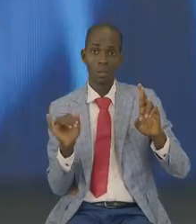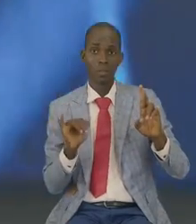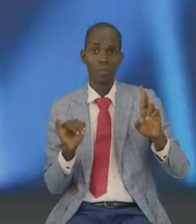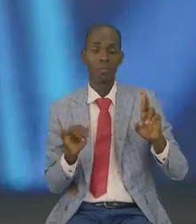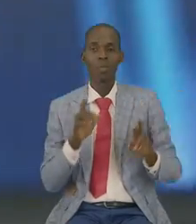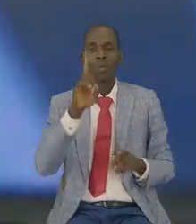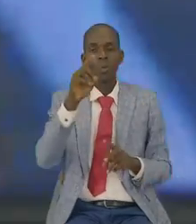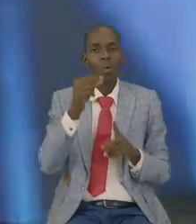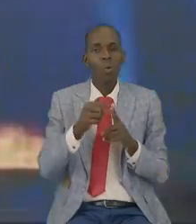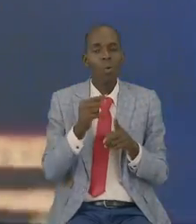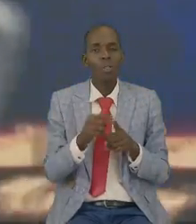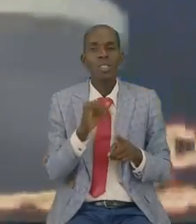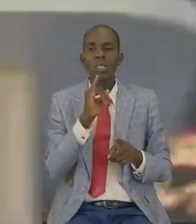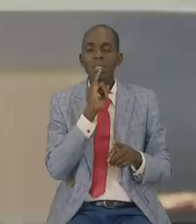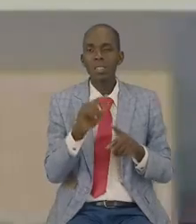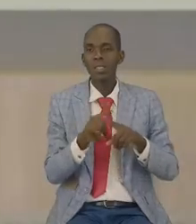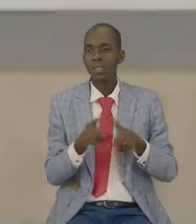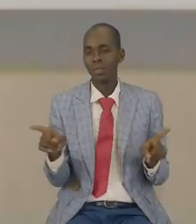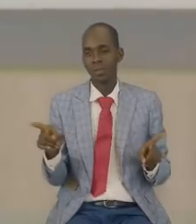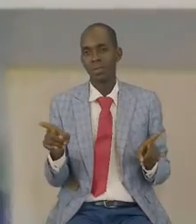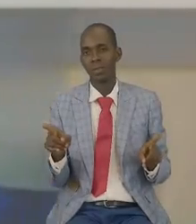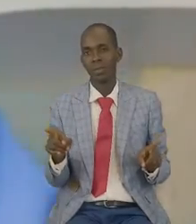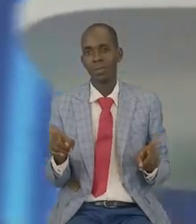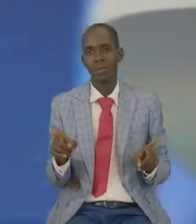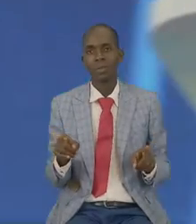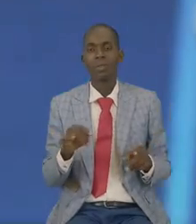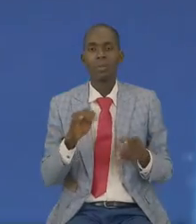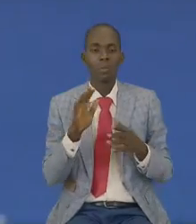only one letter there that is different.